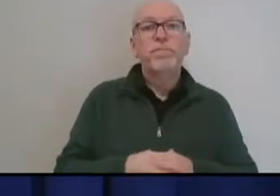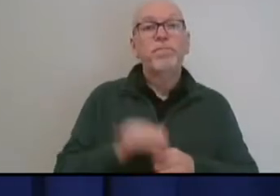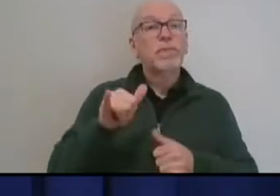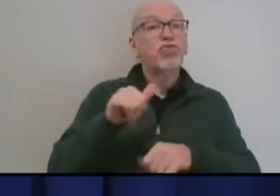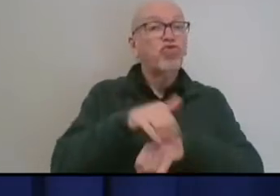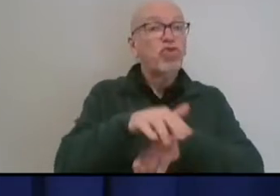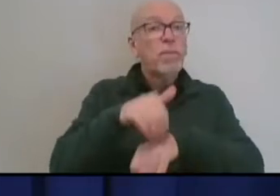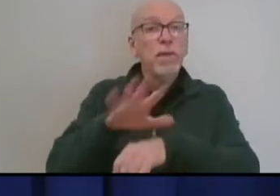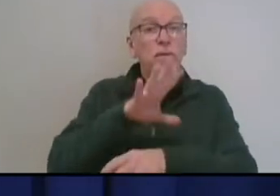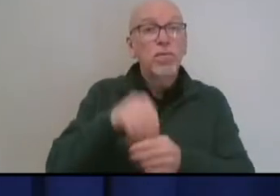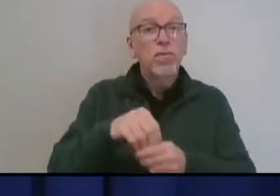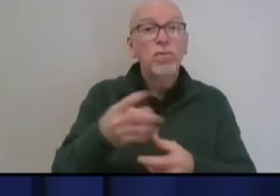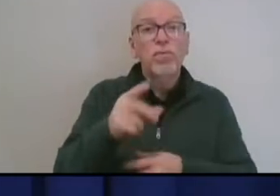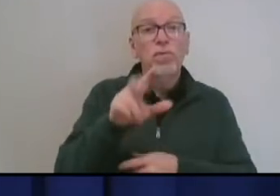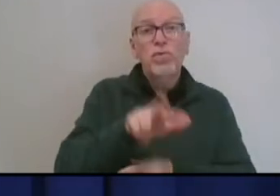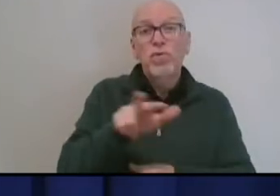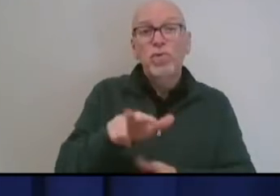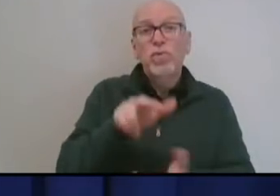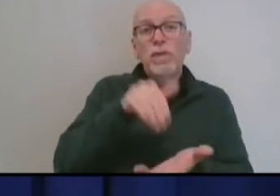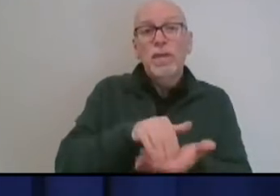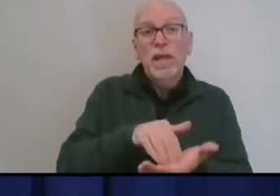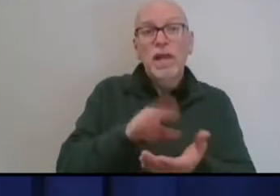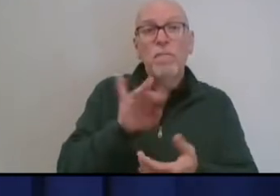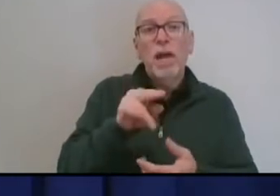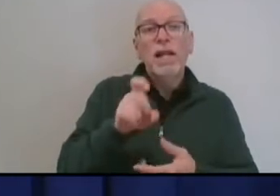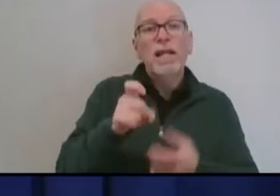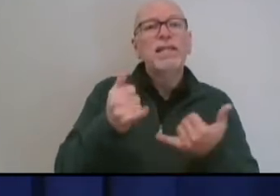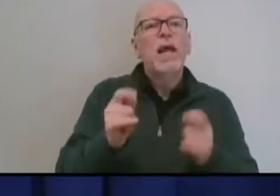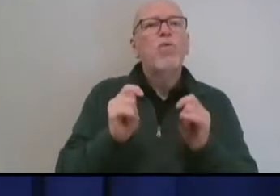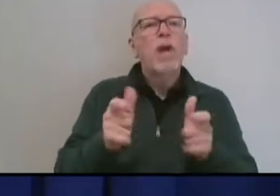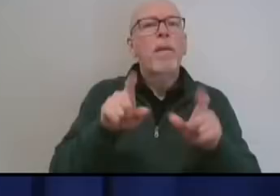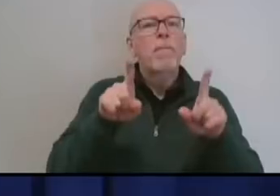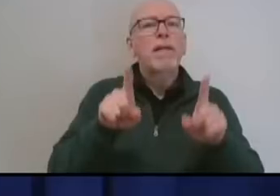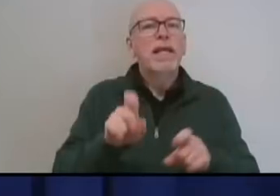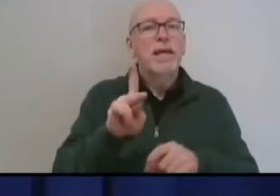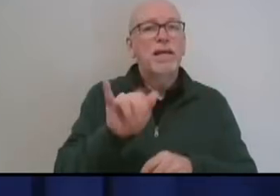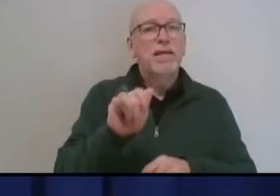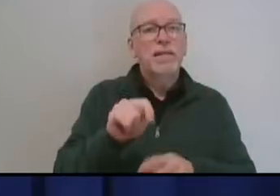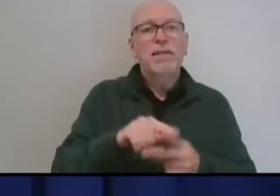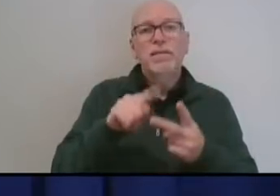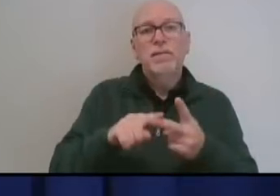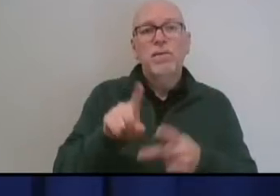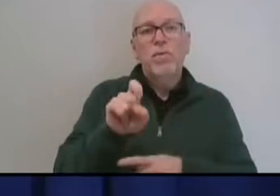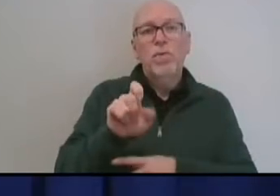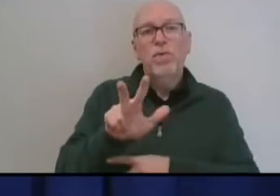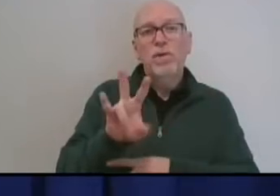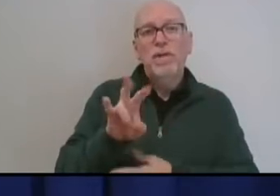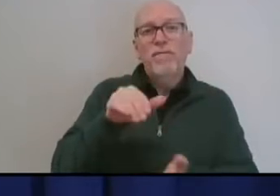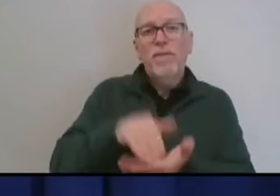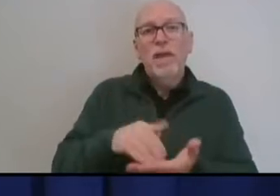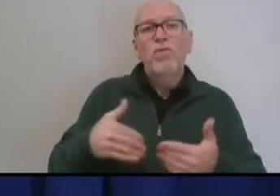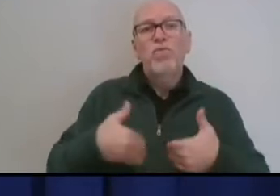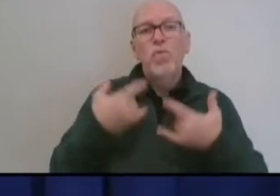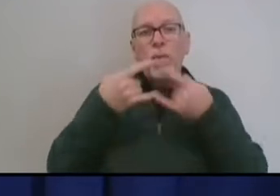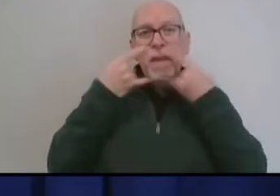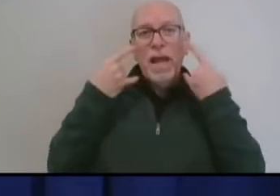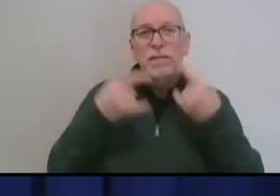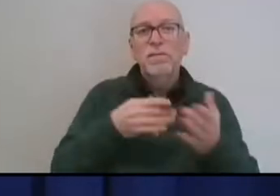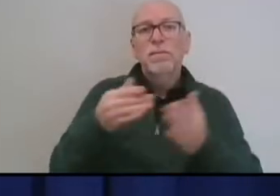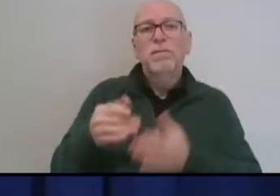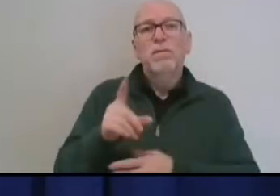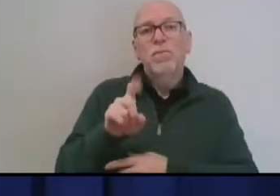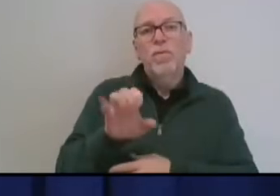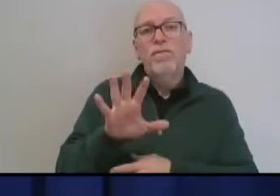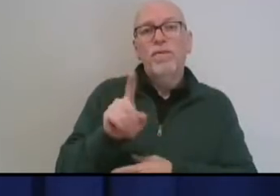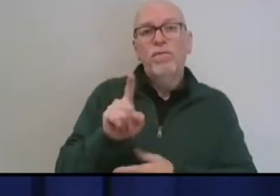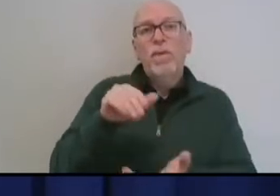nearly 33,000 Bionex Now rapid test kits, 137,000 youth masks,